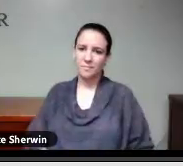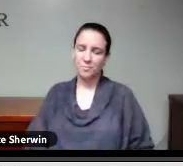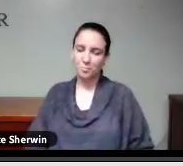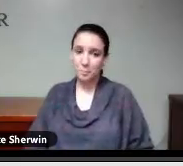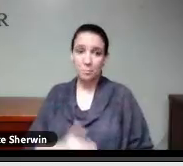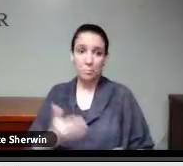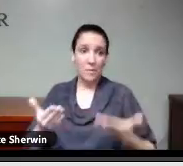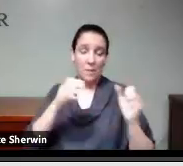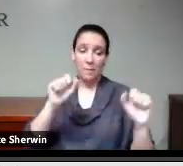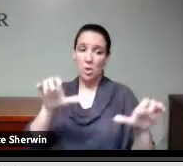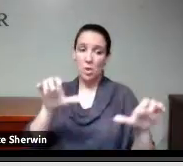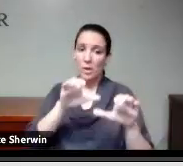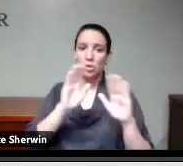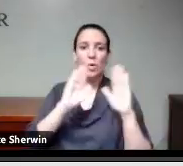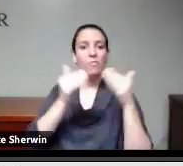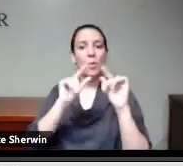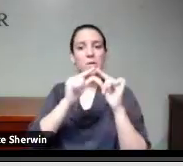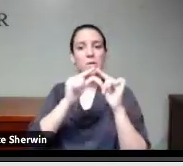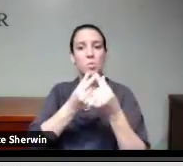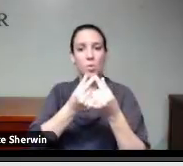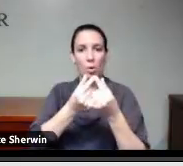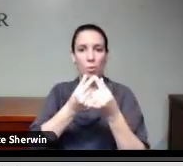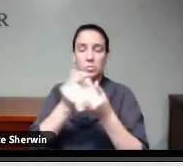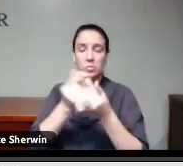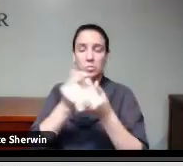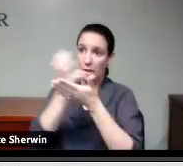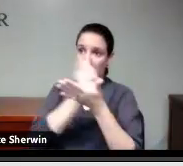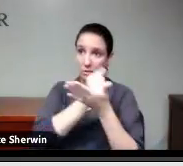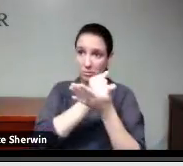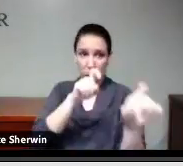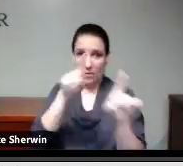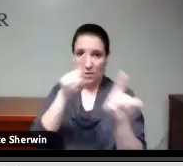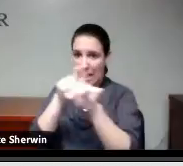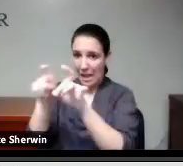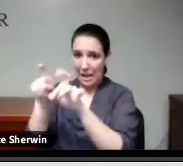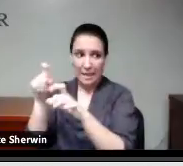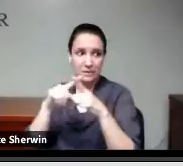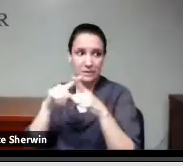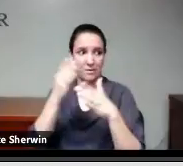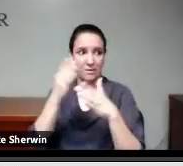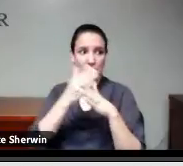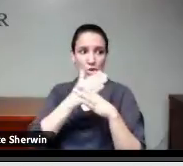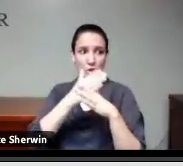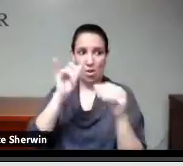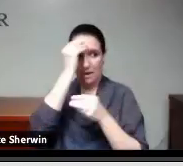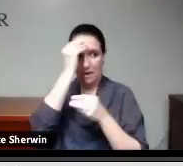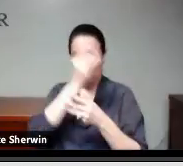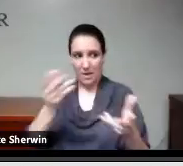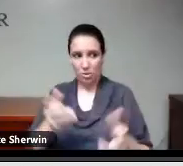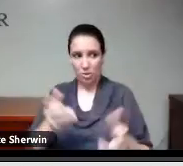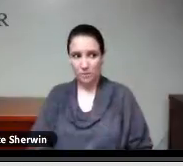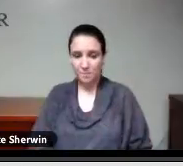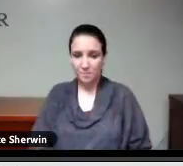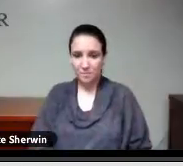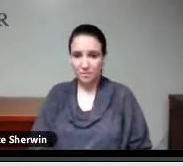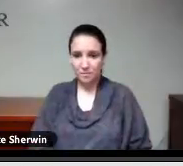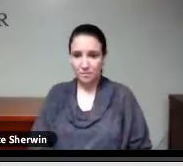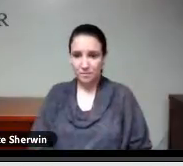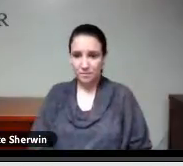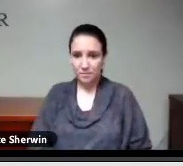setting that would give you that kind of information and also allow you to share information about the library services?